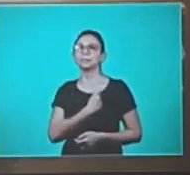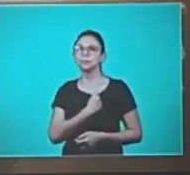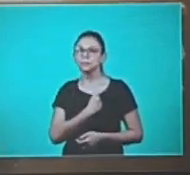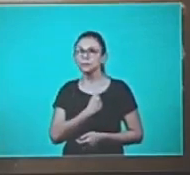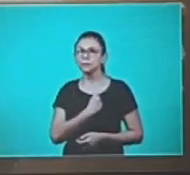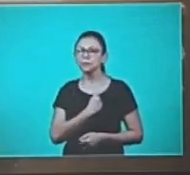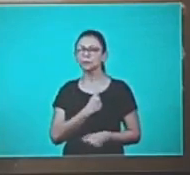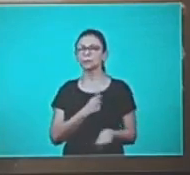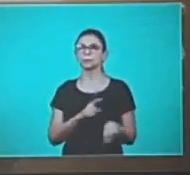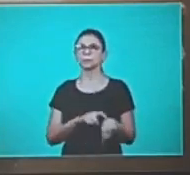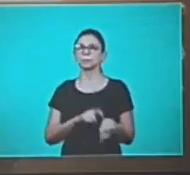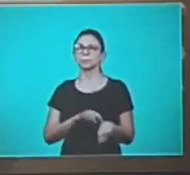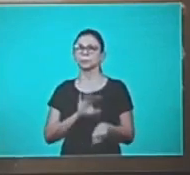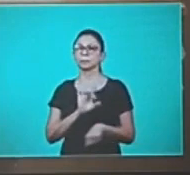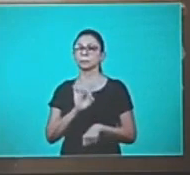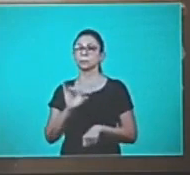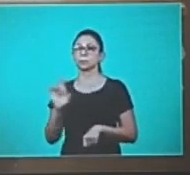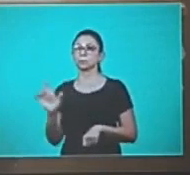anybody else. So,